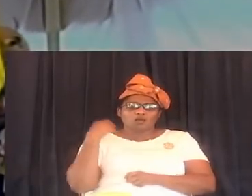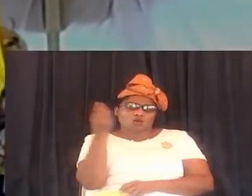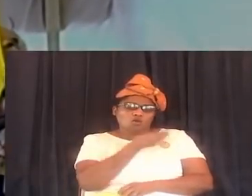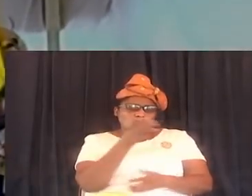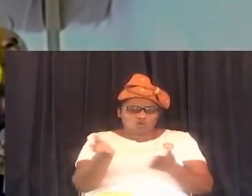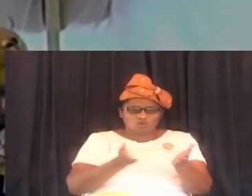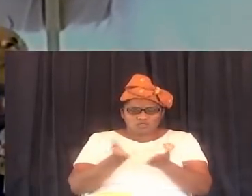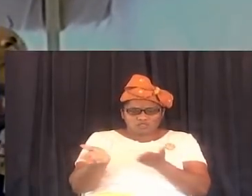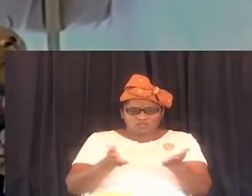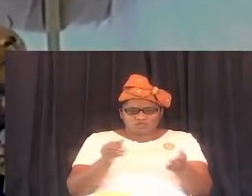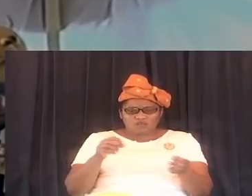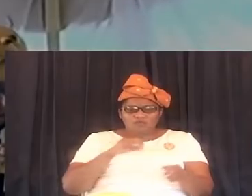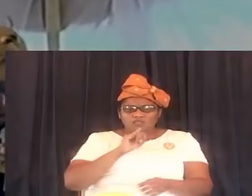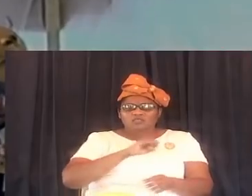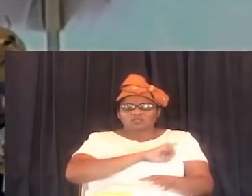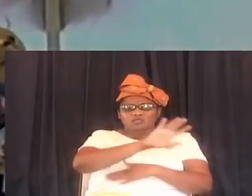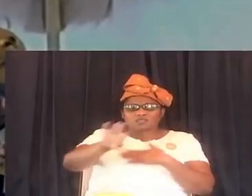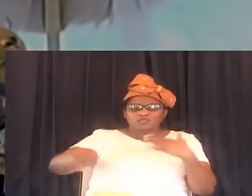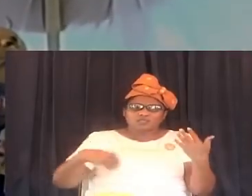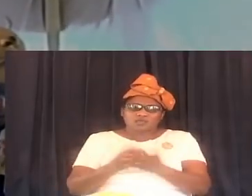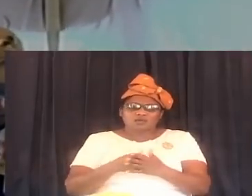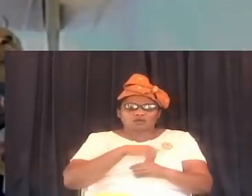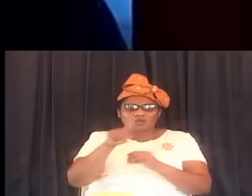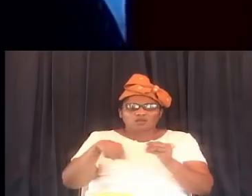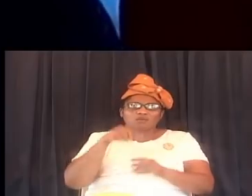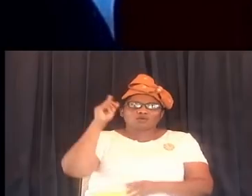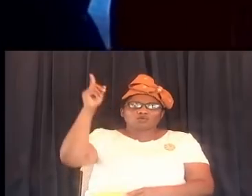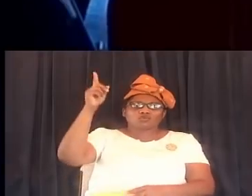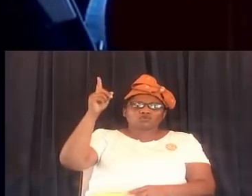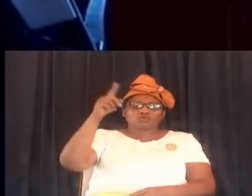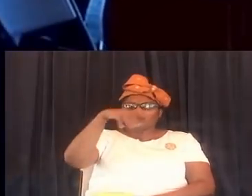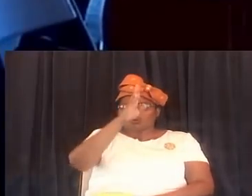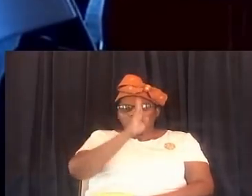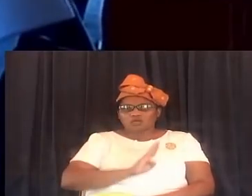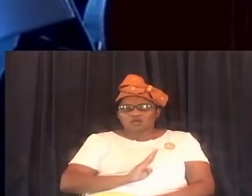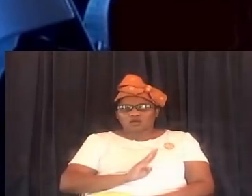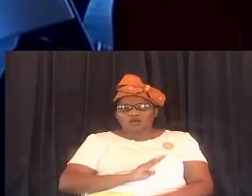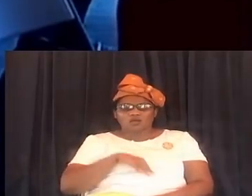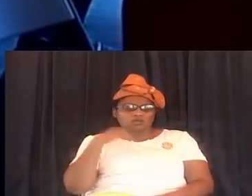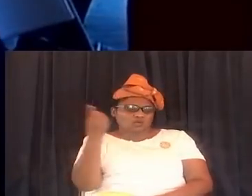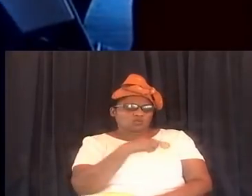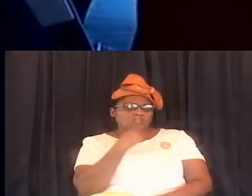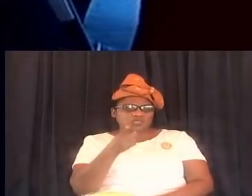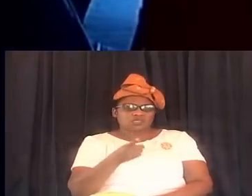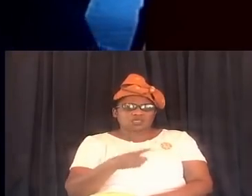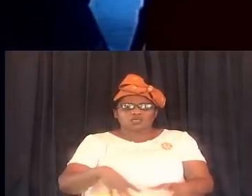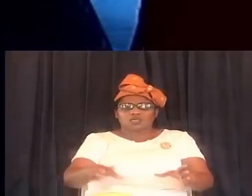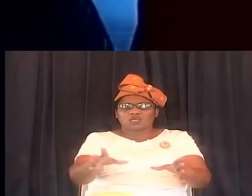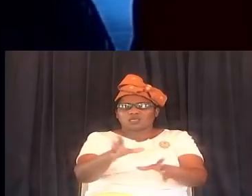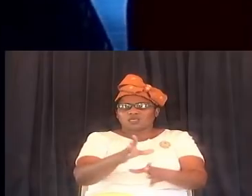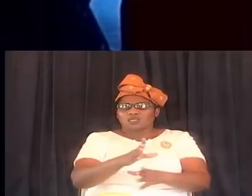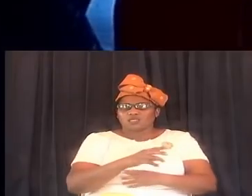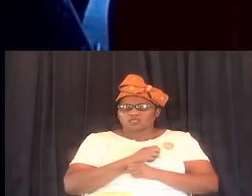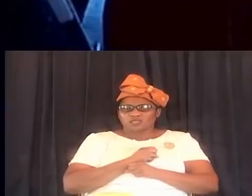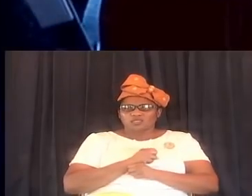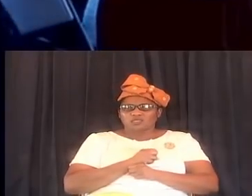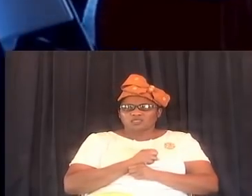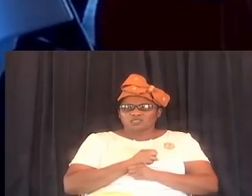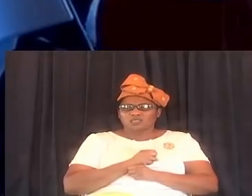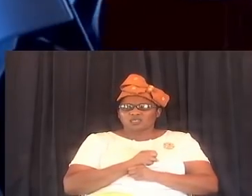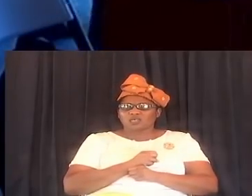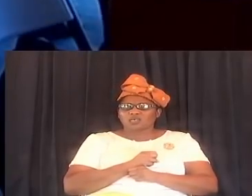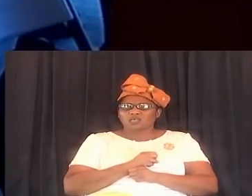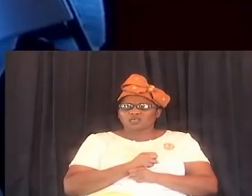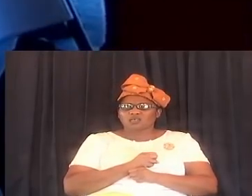you. It's just you, God. And we're just saying, take charge. Take lead, take